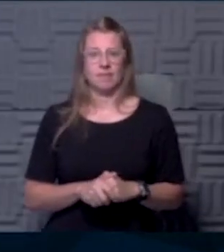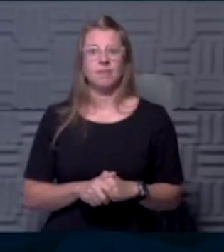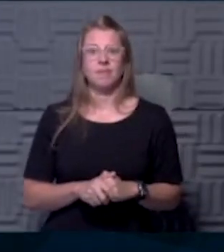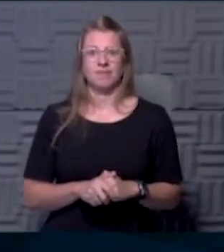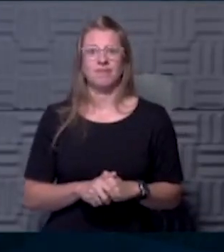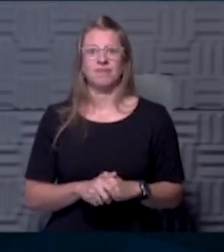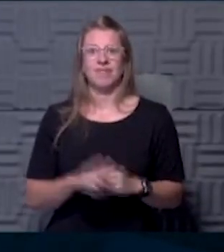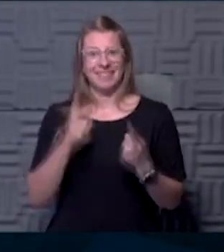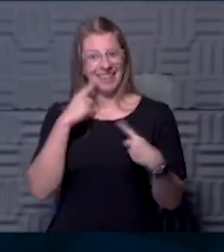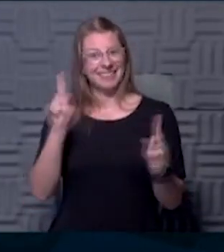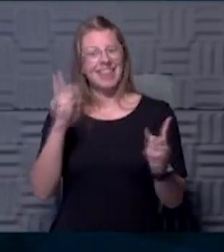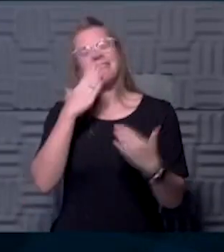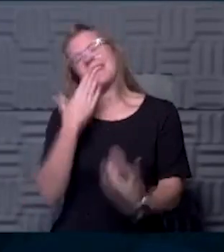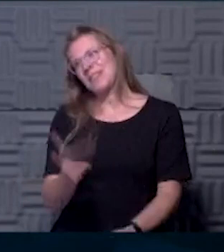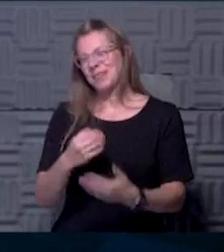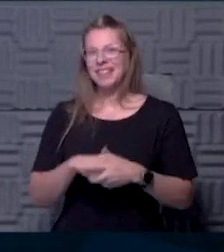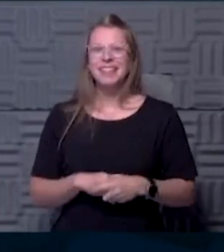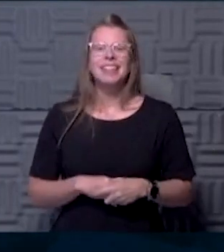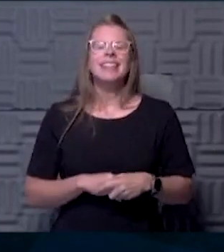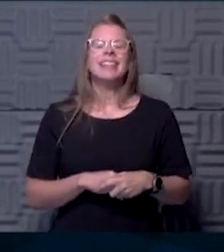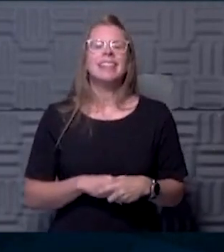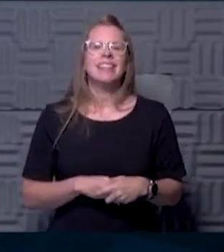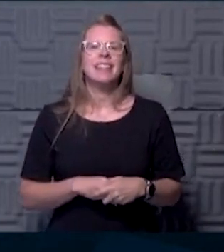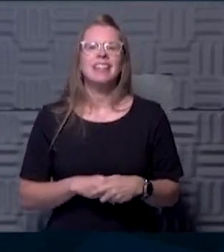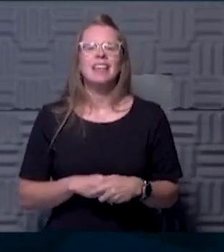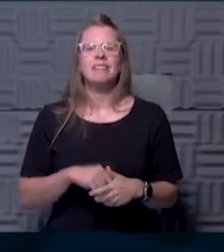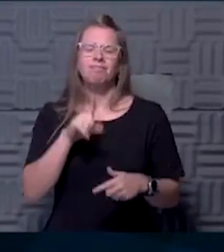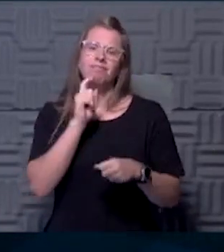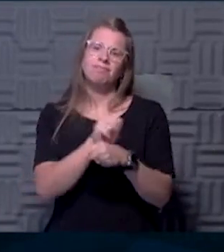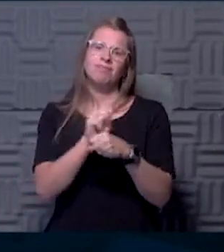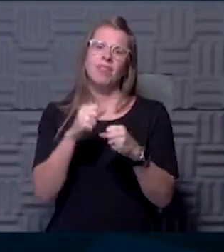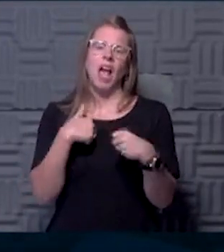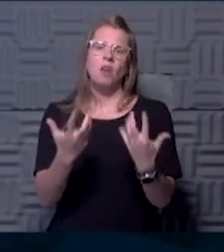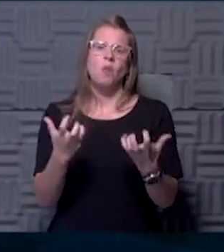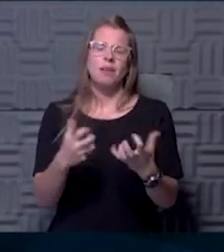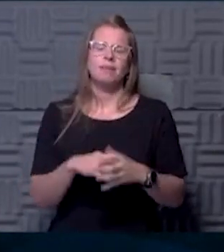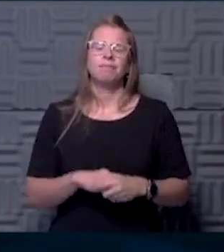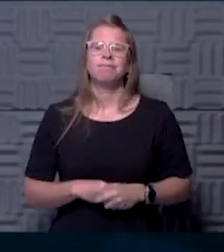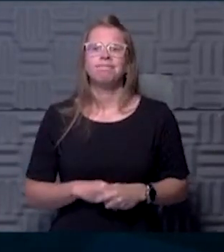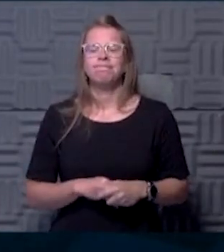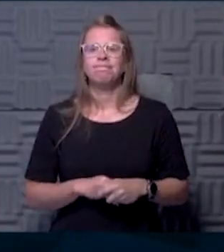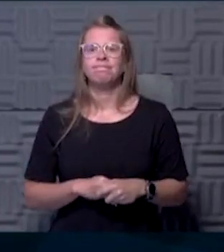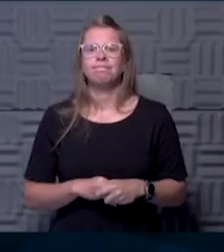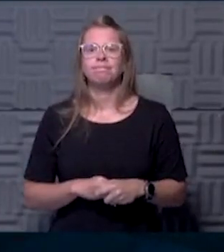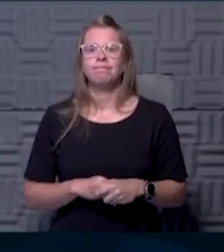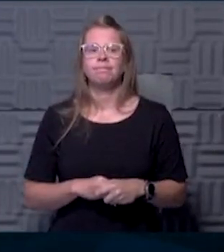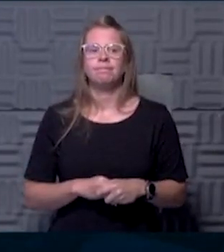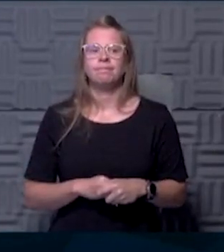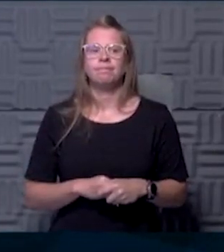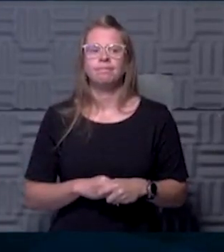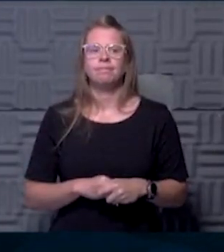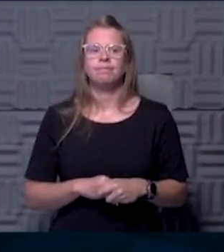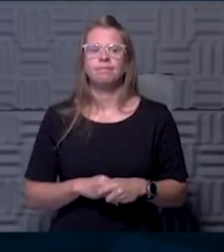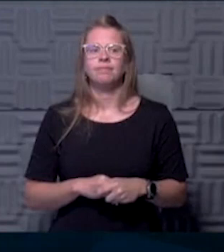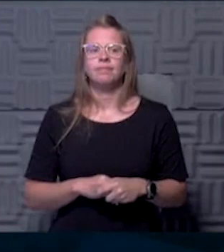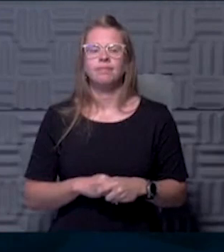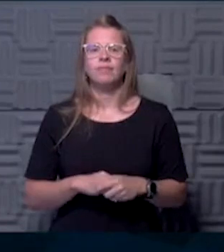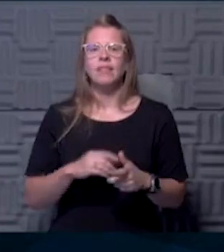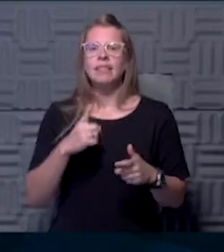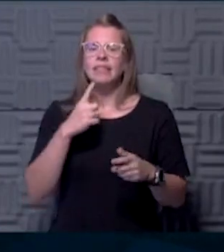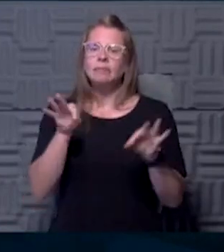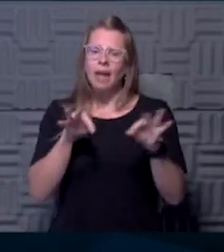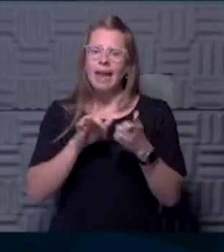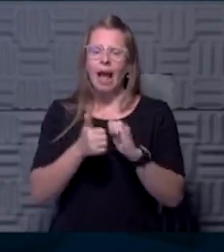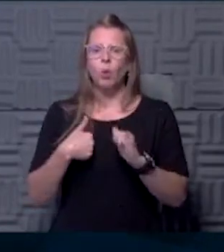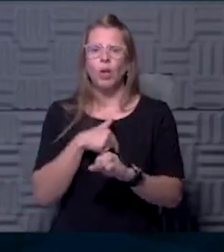There we go. Thank you. I really just wanted to say a few things about how we're doing in Wyandotte